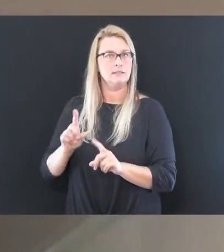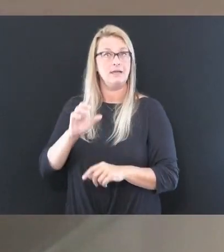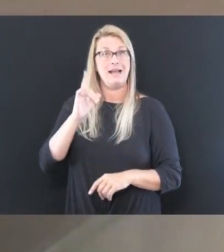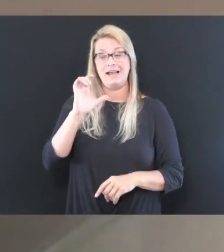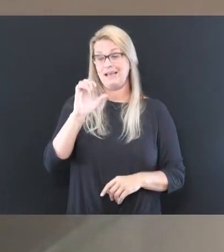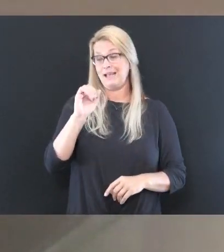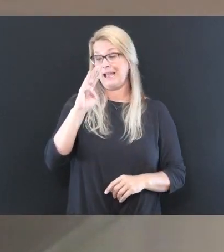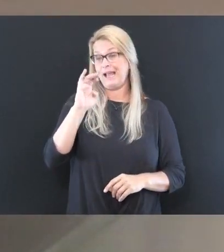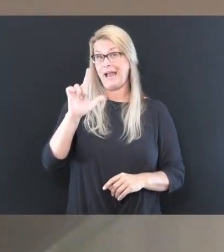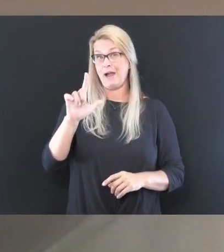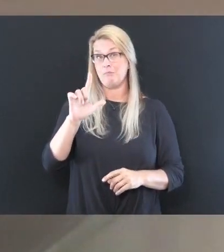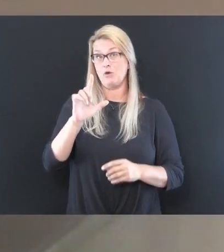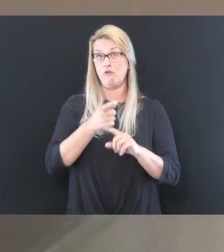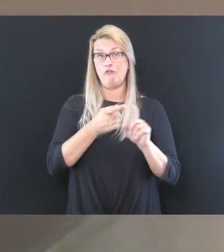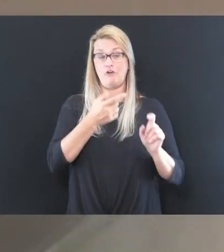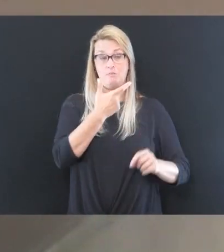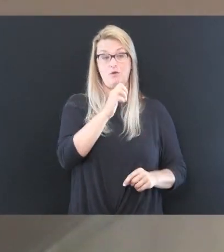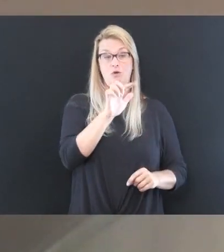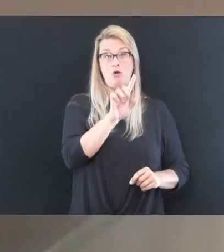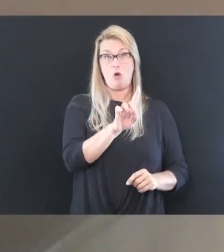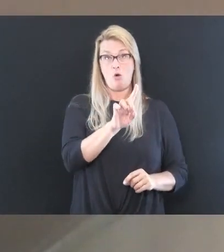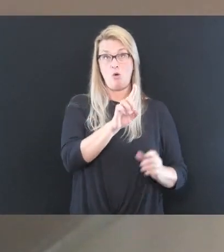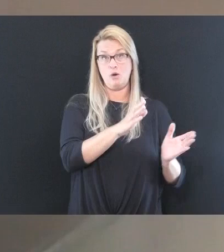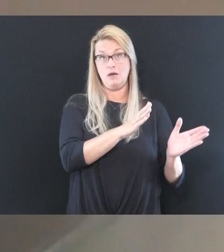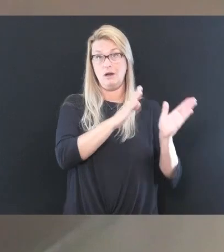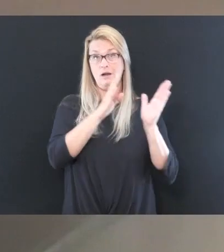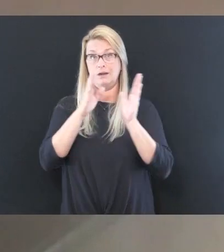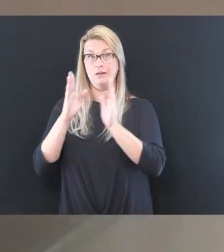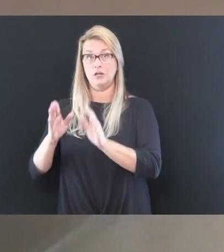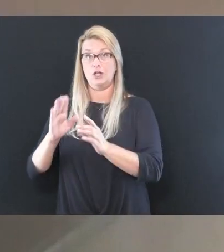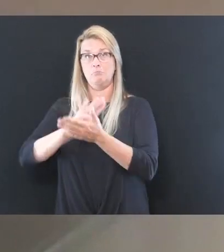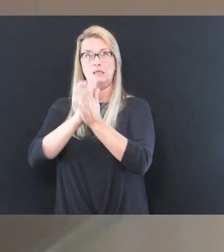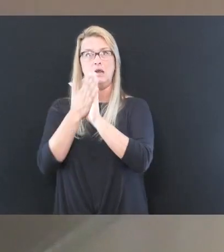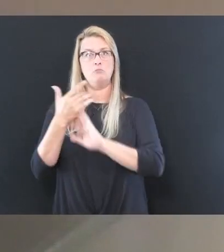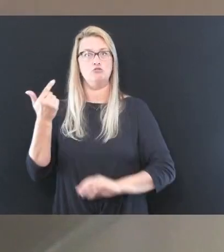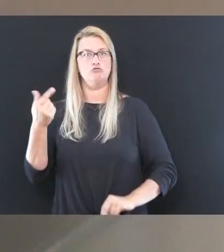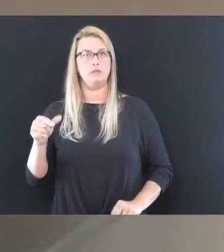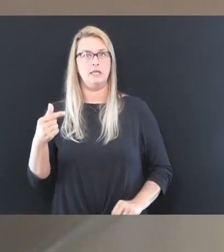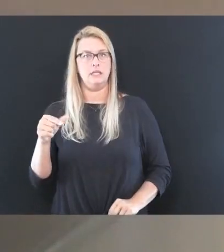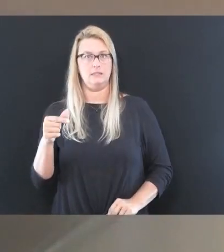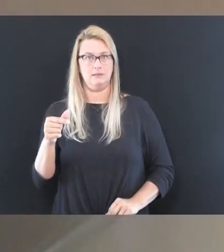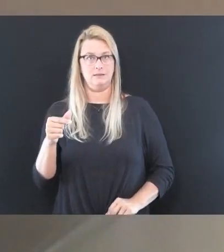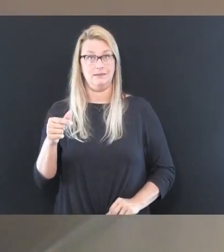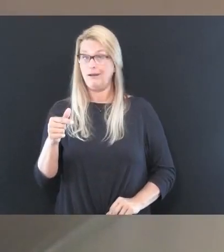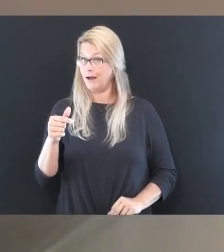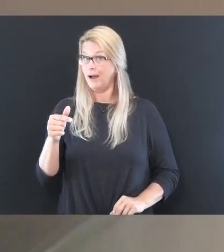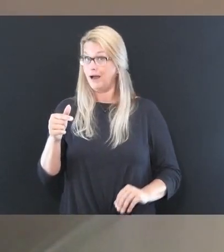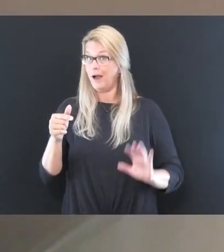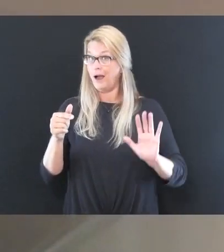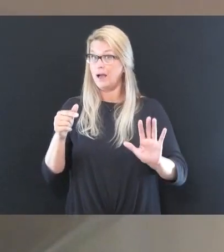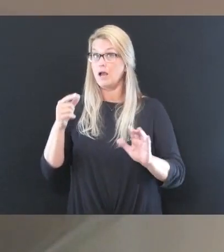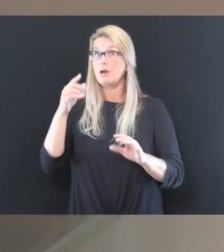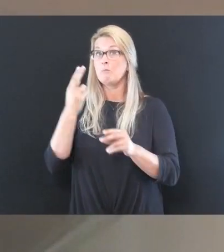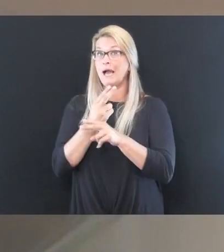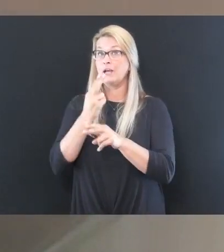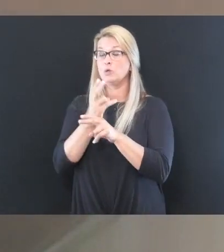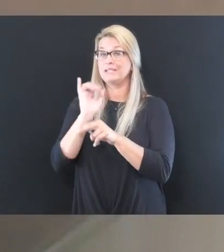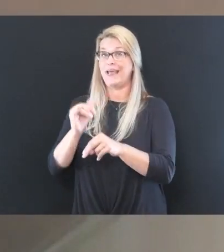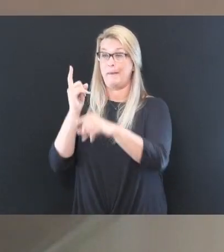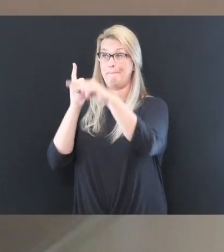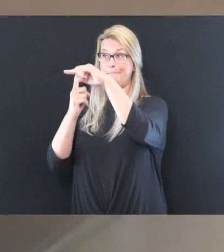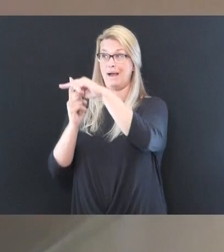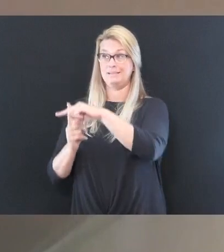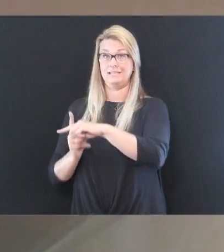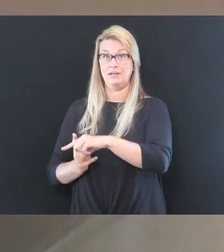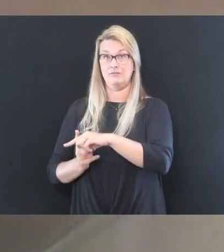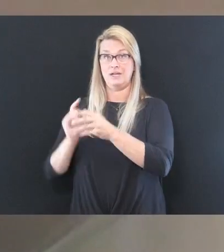color by the infection rate and went to a green color by the percent positive rate. So we know that in order to